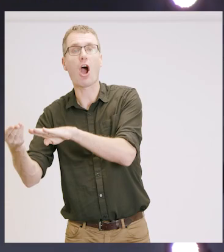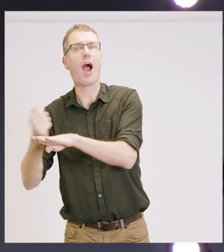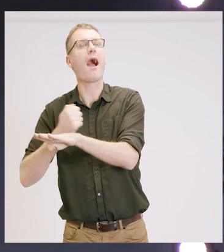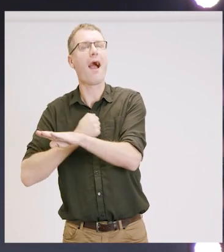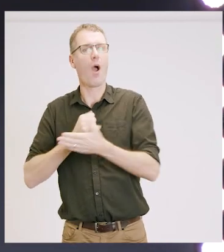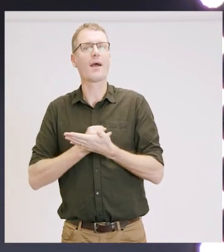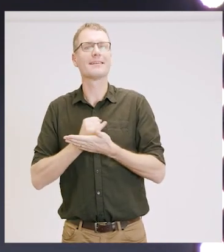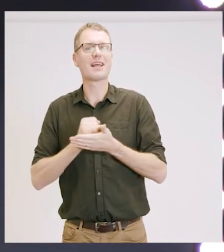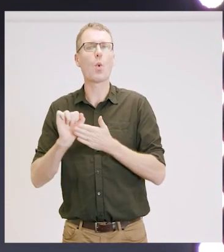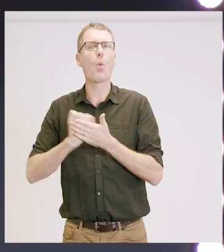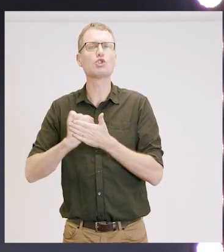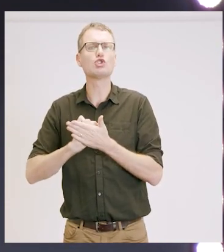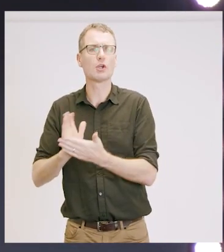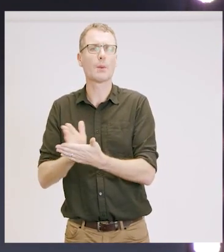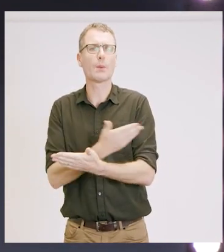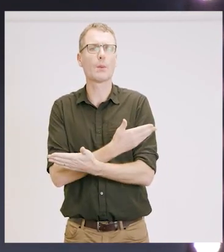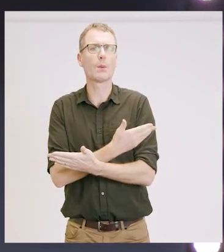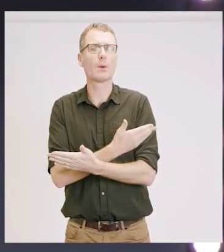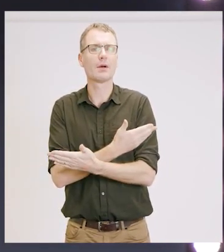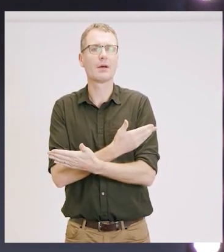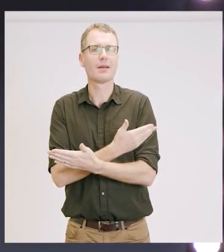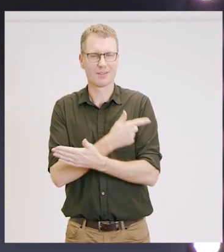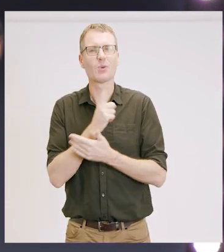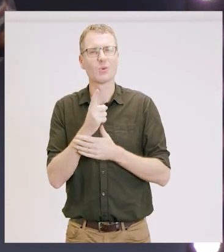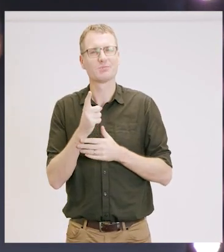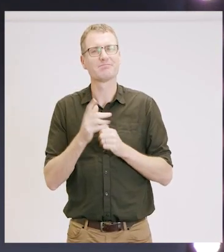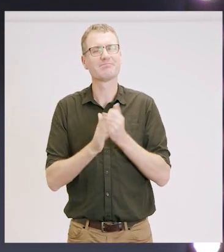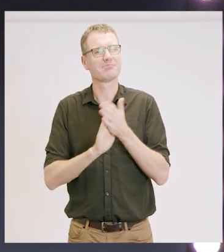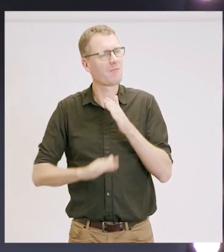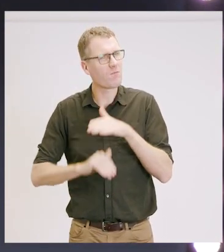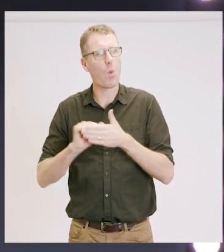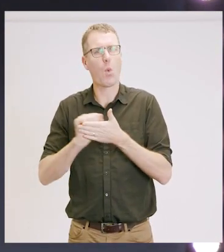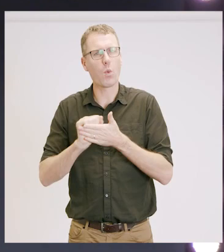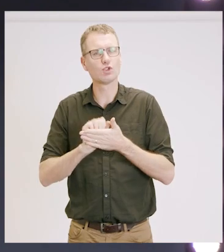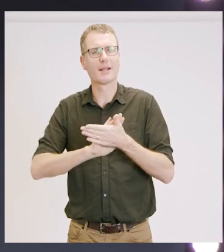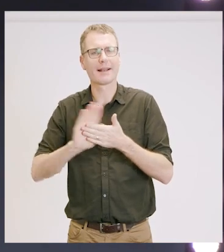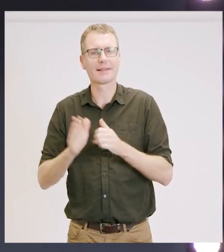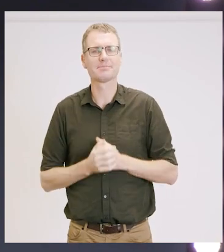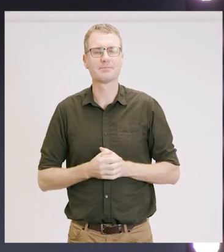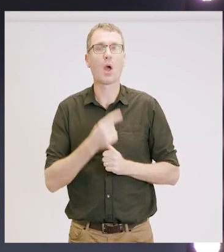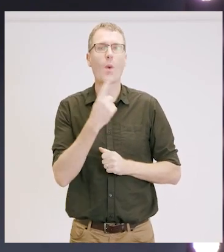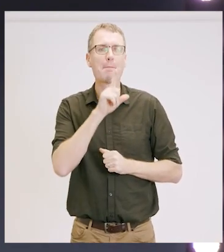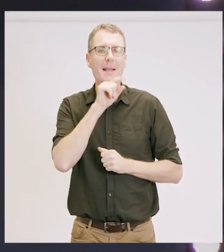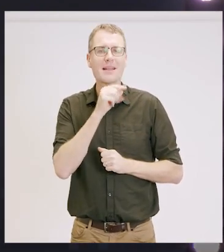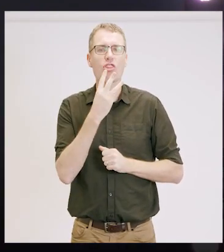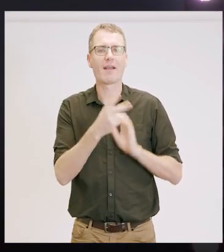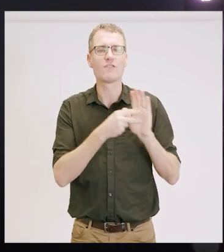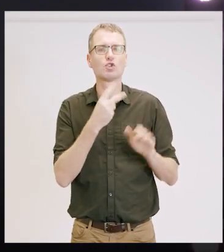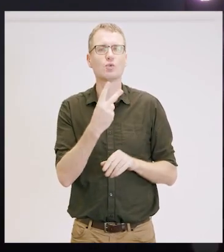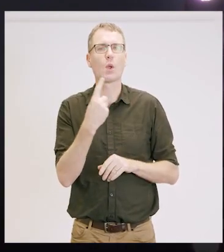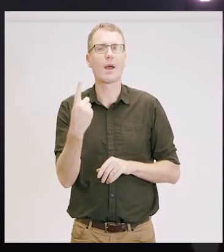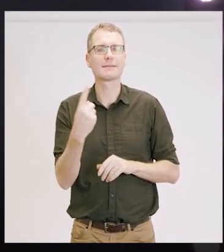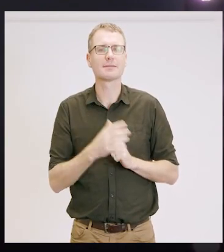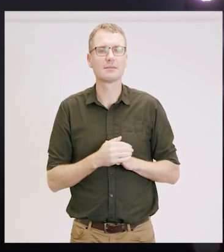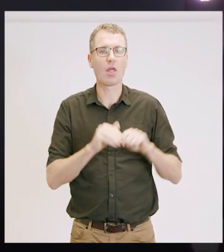dying for us and rising again. Another meaning of the word baptizo is to thoroughly wash or to thoroughly clean something. In 1